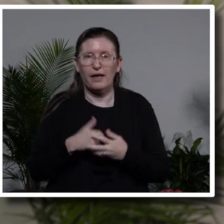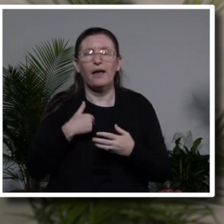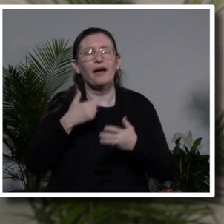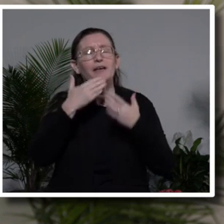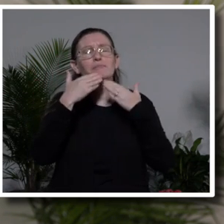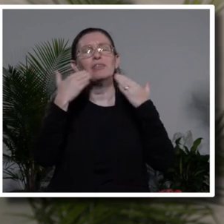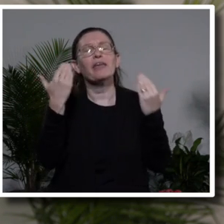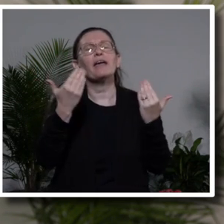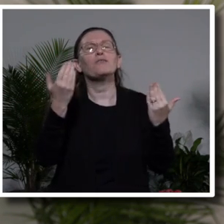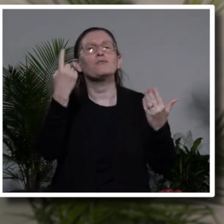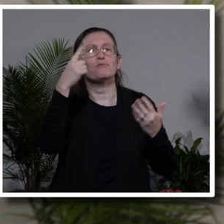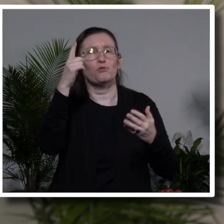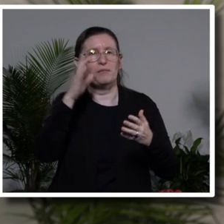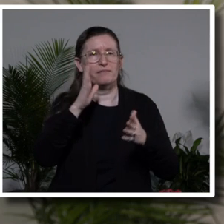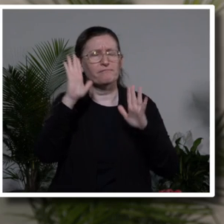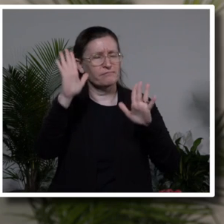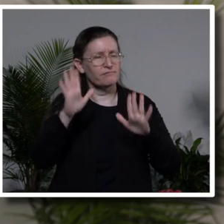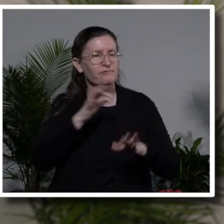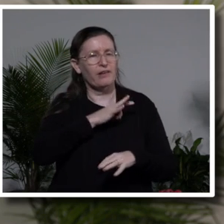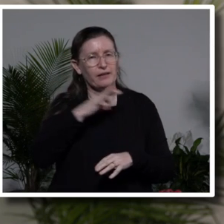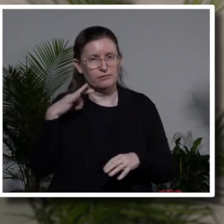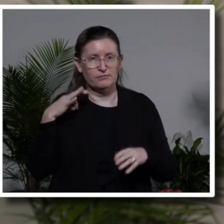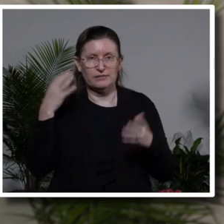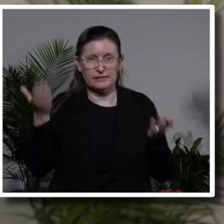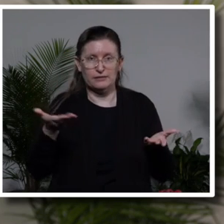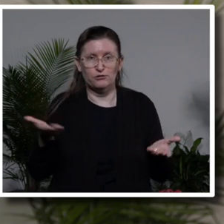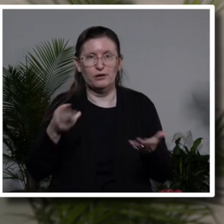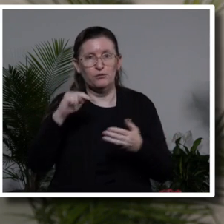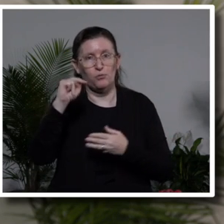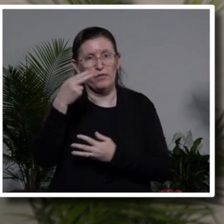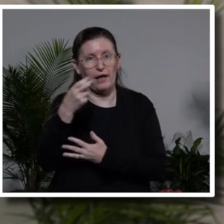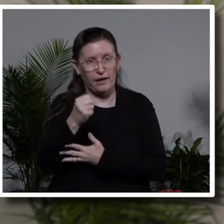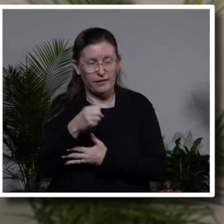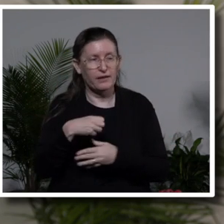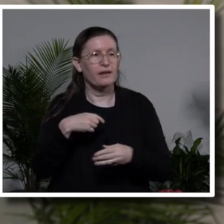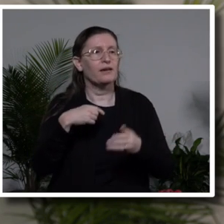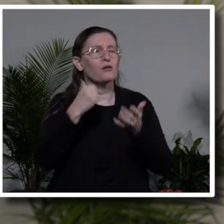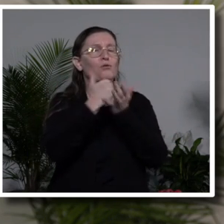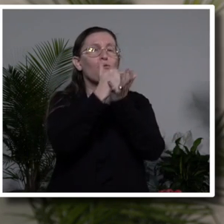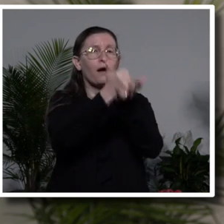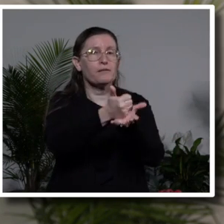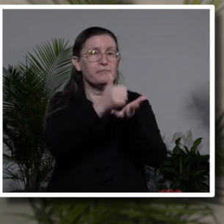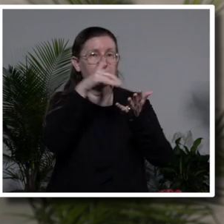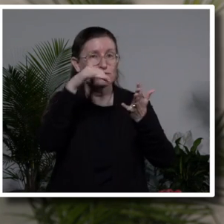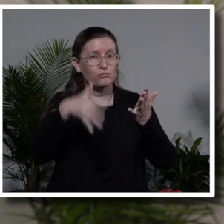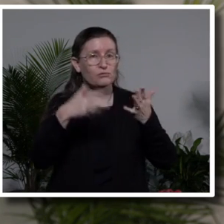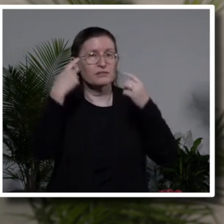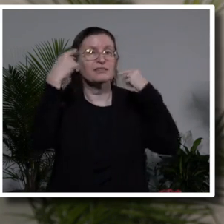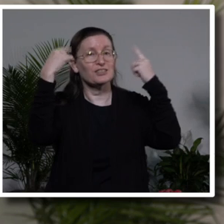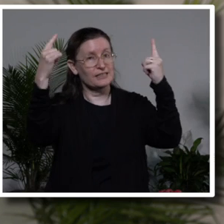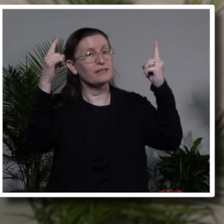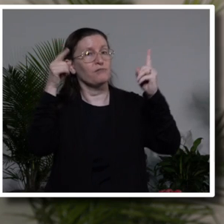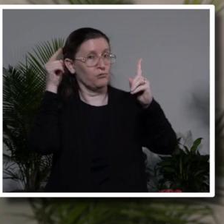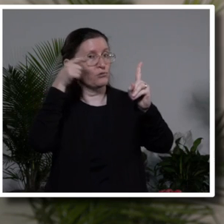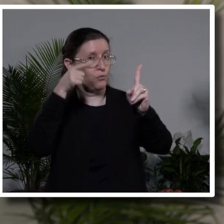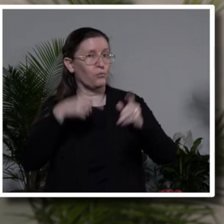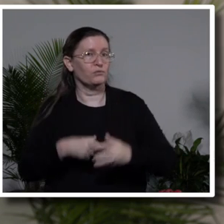thankful for the outstanding faculty and staff we have at North High, who helped these students achieve their